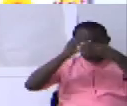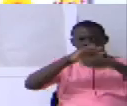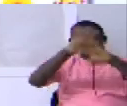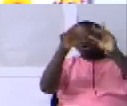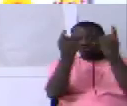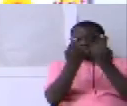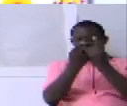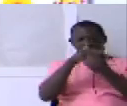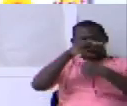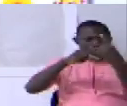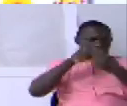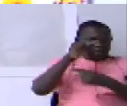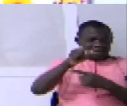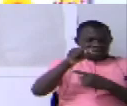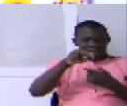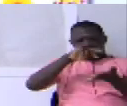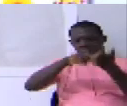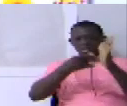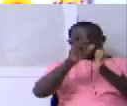then that person will never be educated.